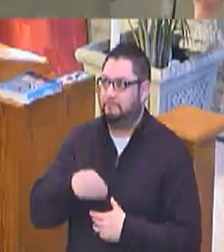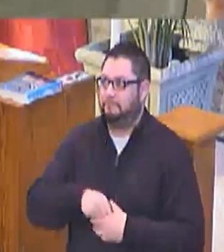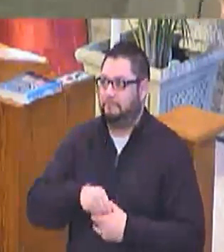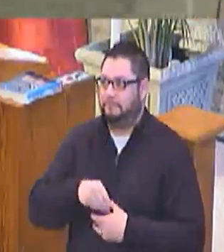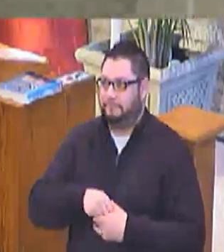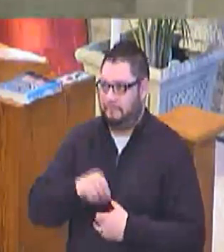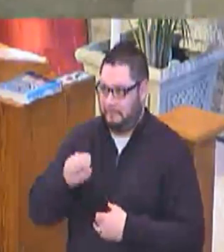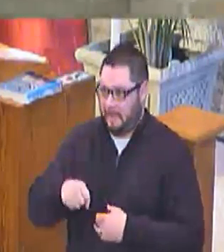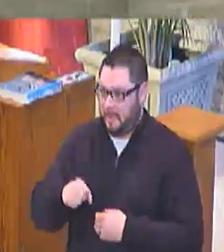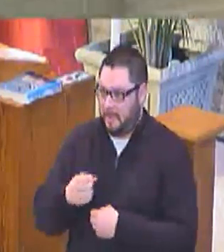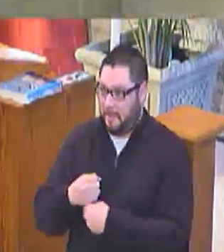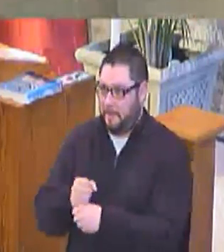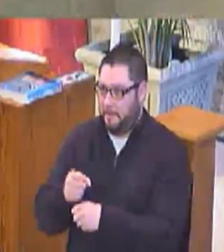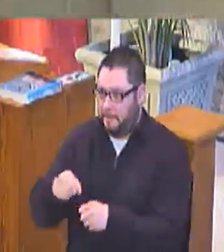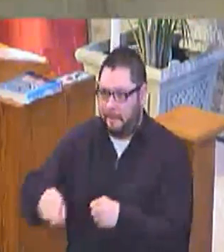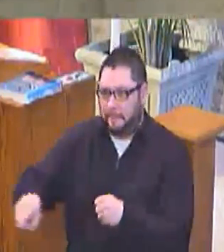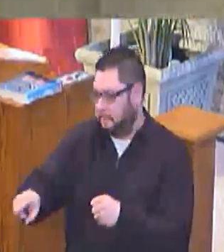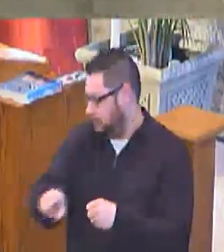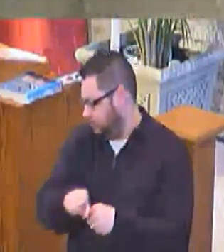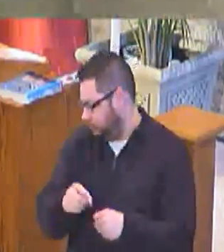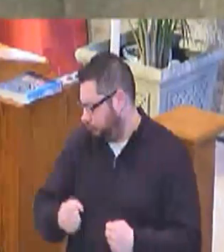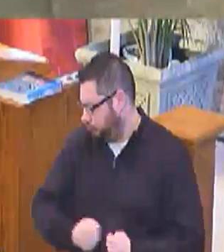gift to all